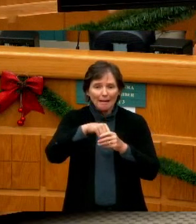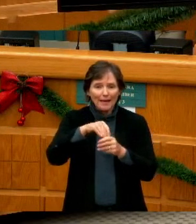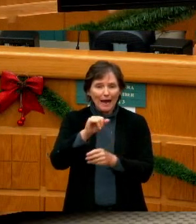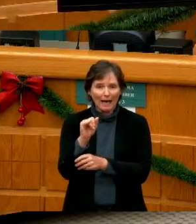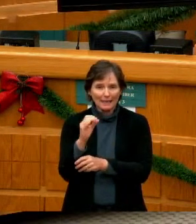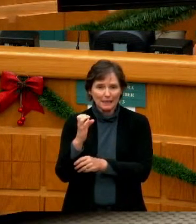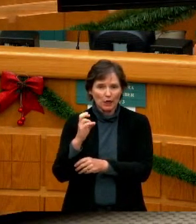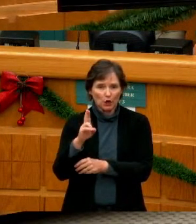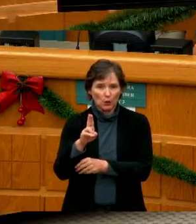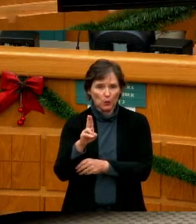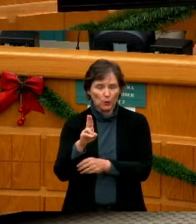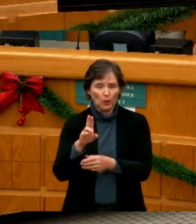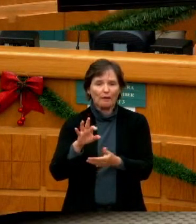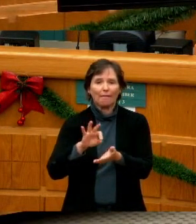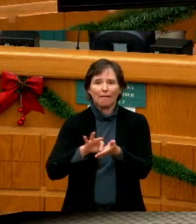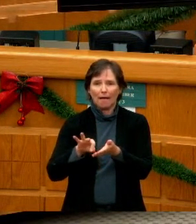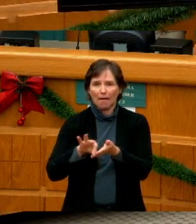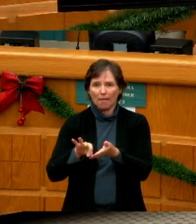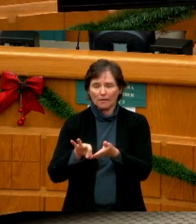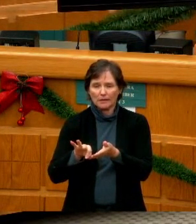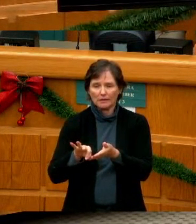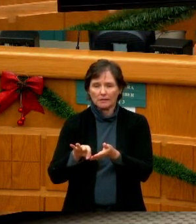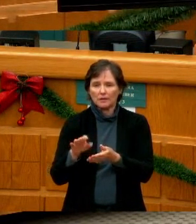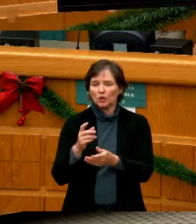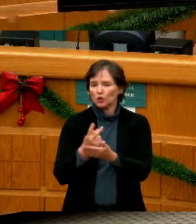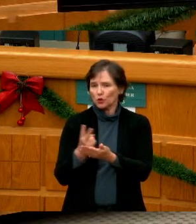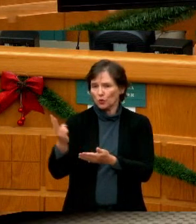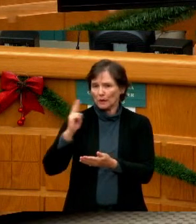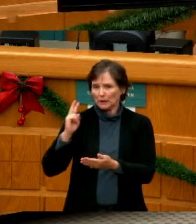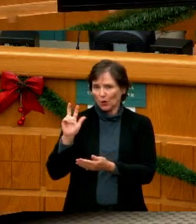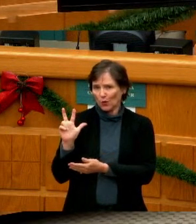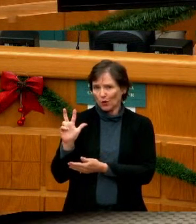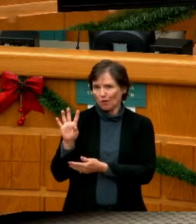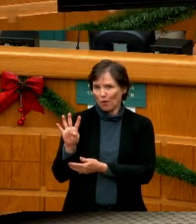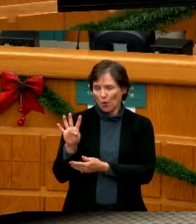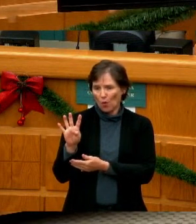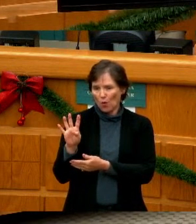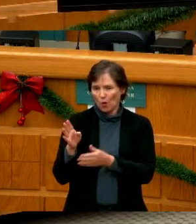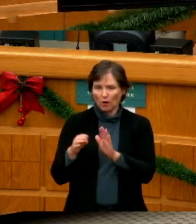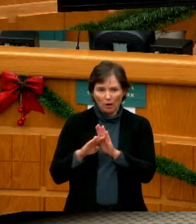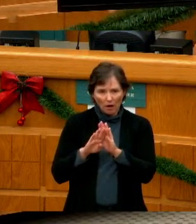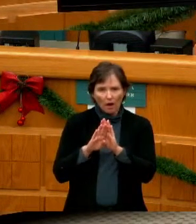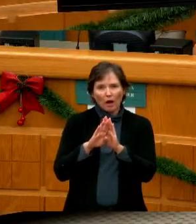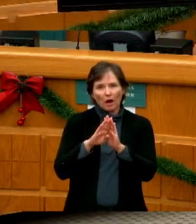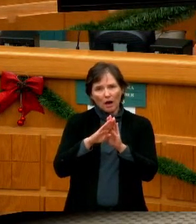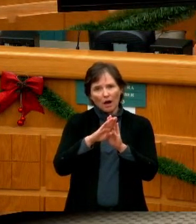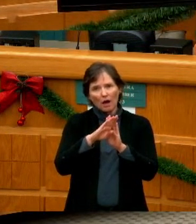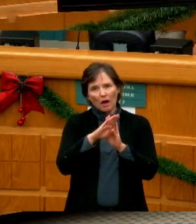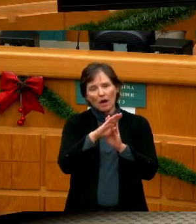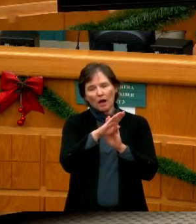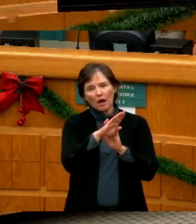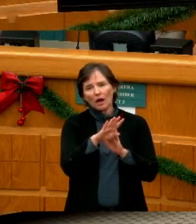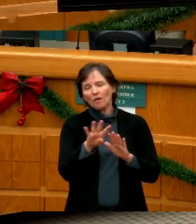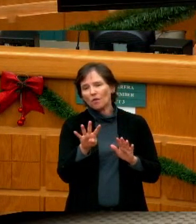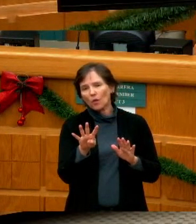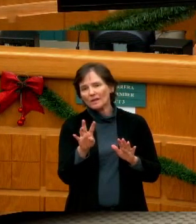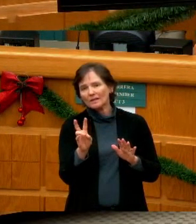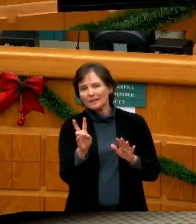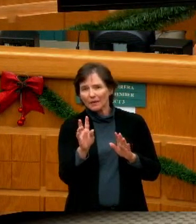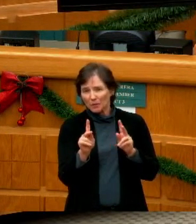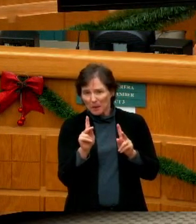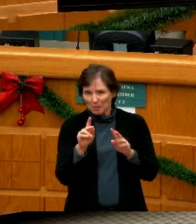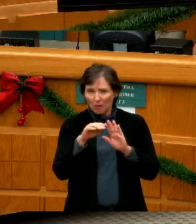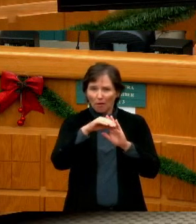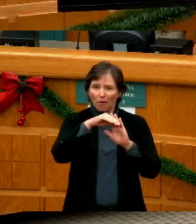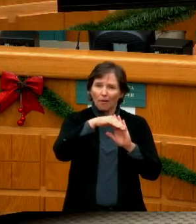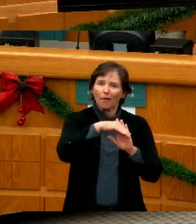These are the individuals that have been in the ICU. So 2 weeks ago, 34 were in the ICU. It went up to 39. It